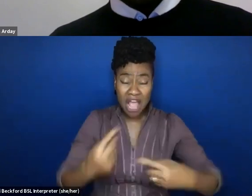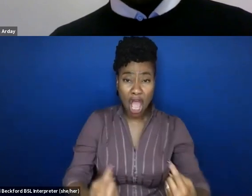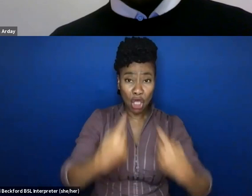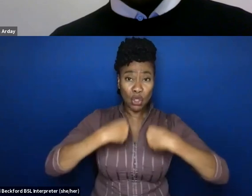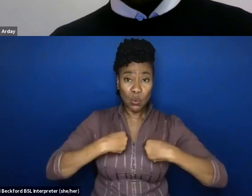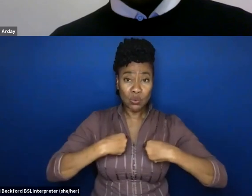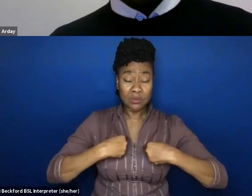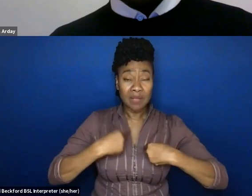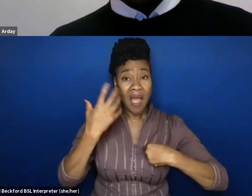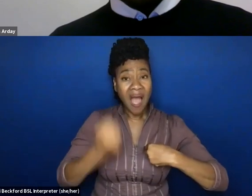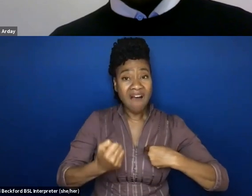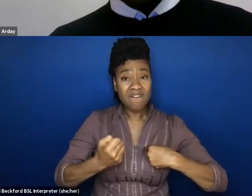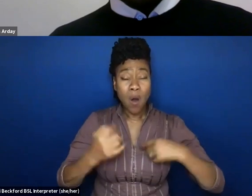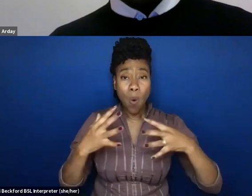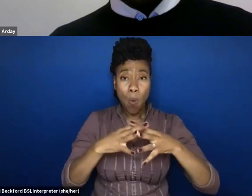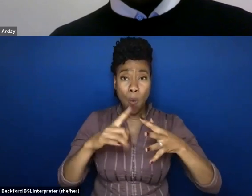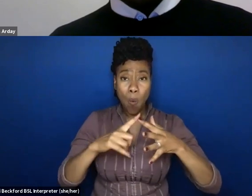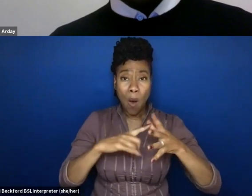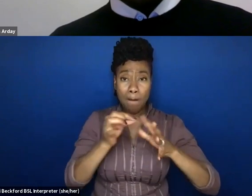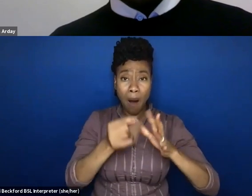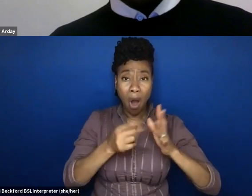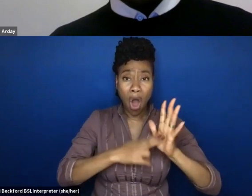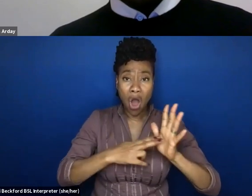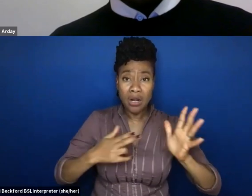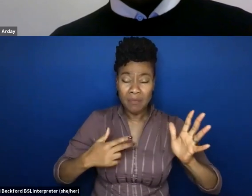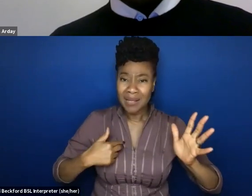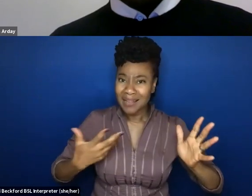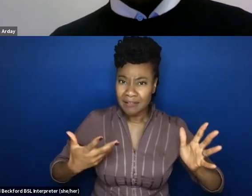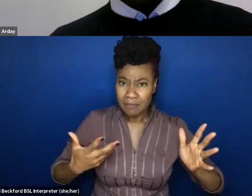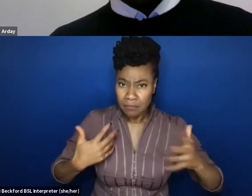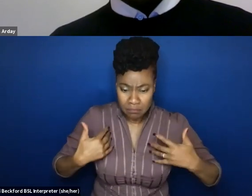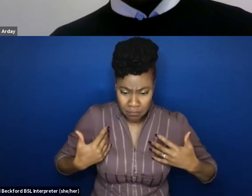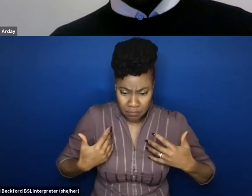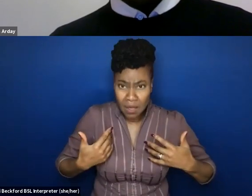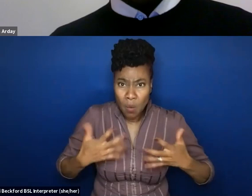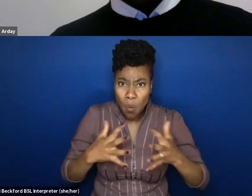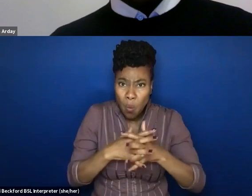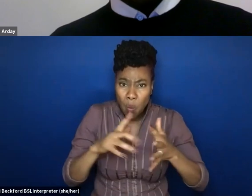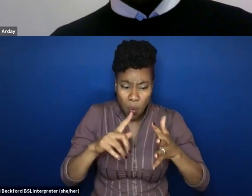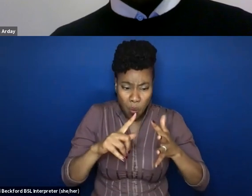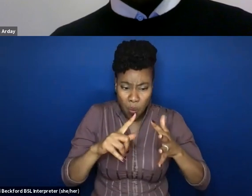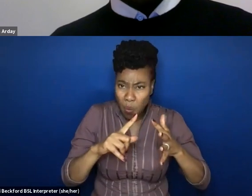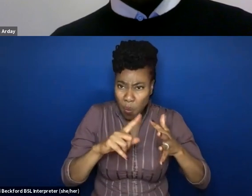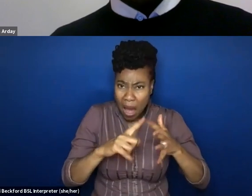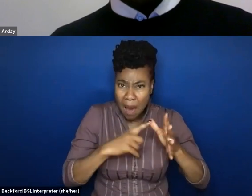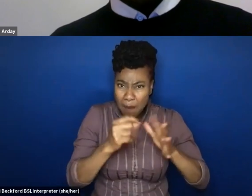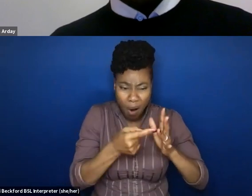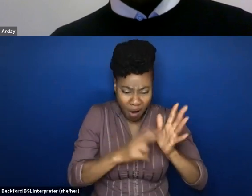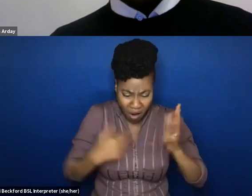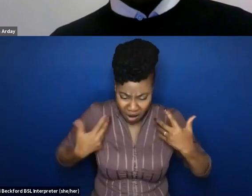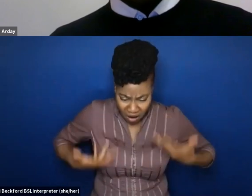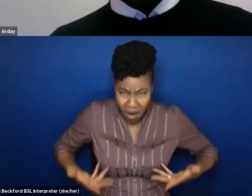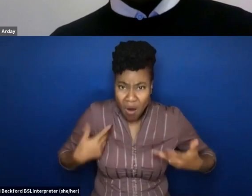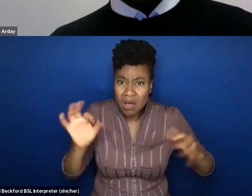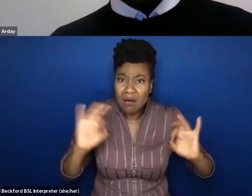having a weapon. And whilst me saying that I didn't have anything like that on me, I was tasered twice and